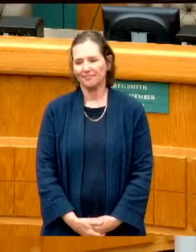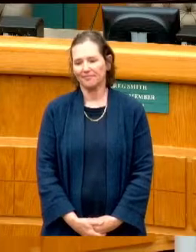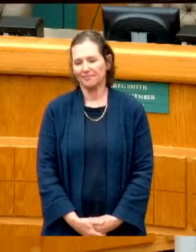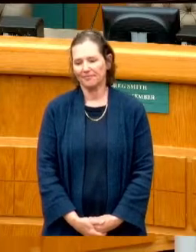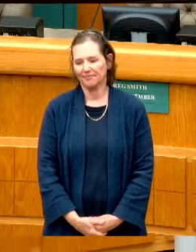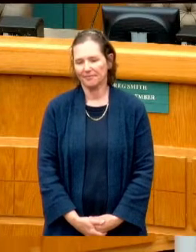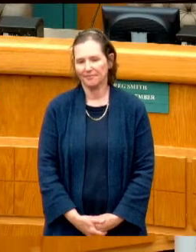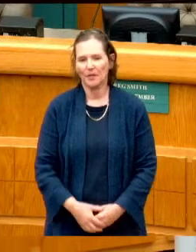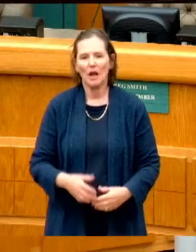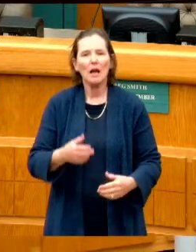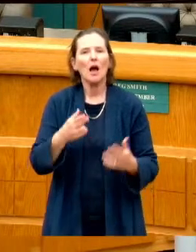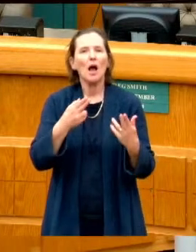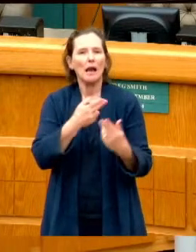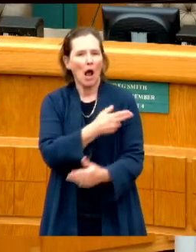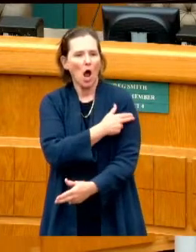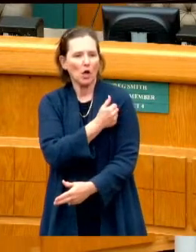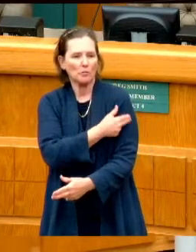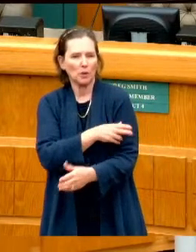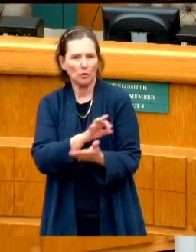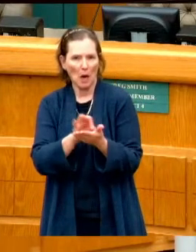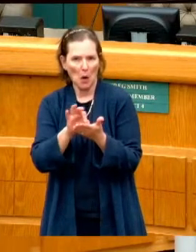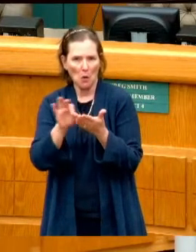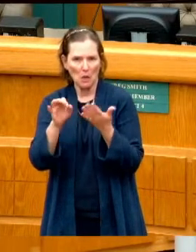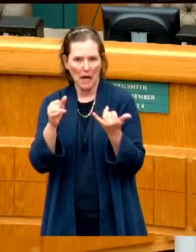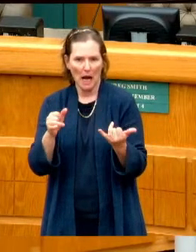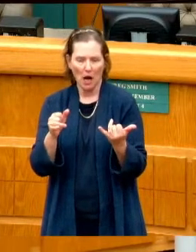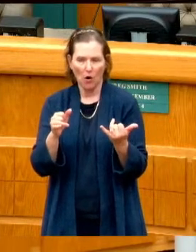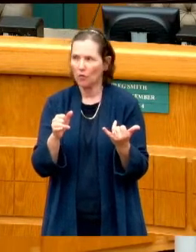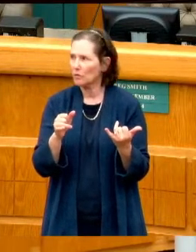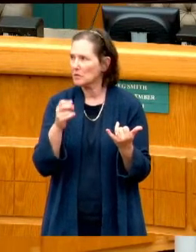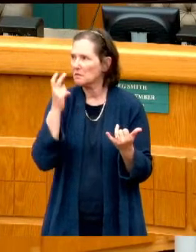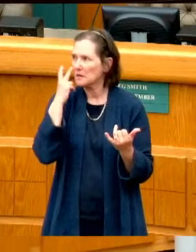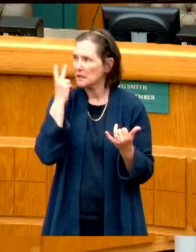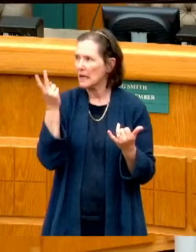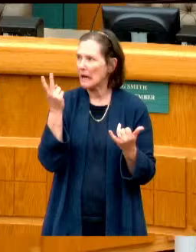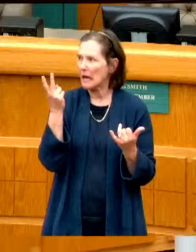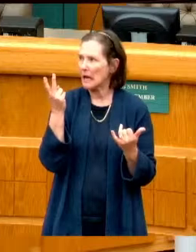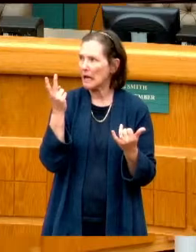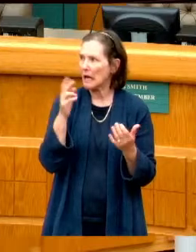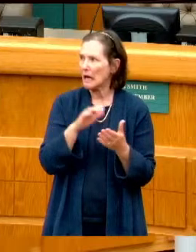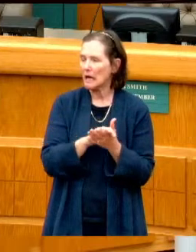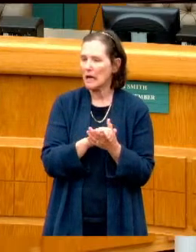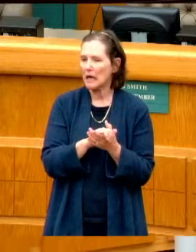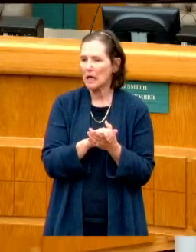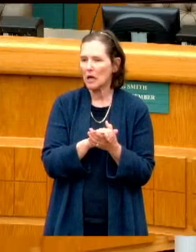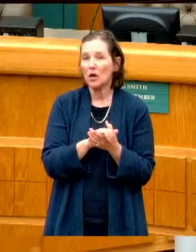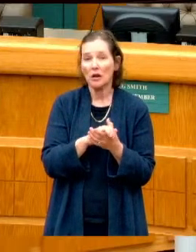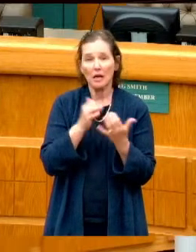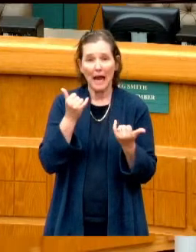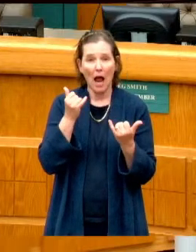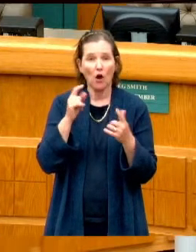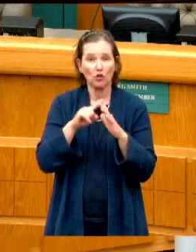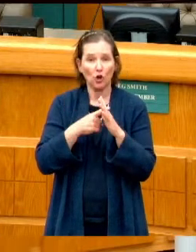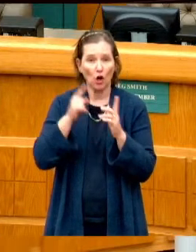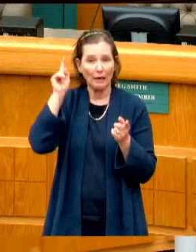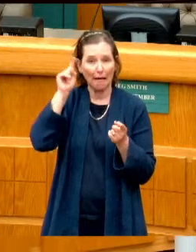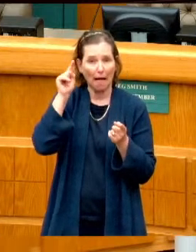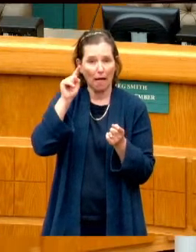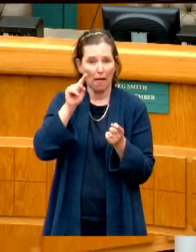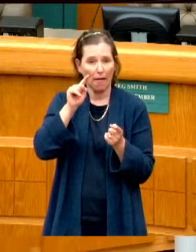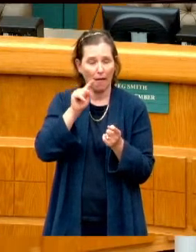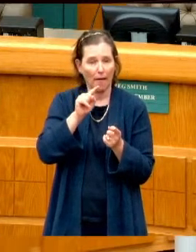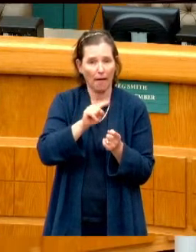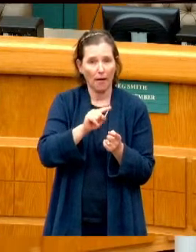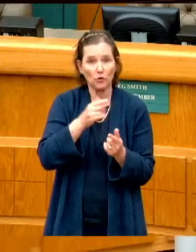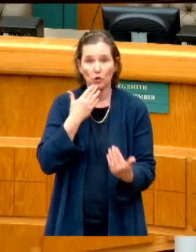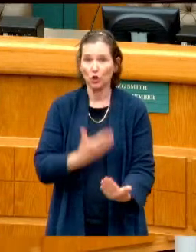The hospitalizations on the graph are basically, they're trending down, which is really good, but